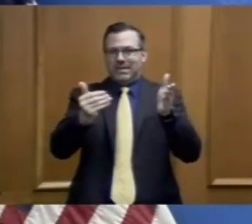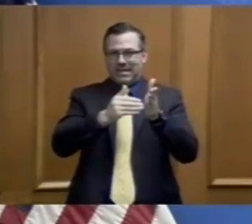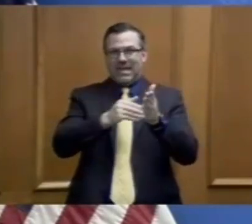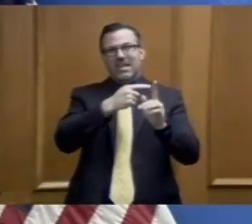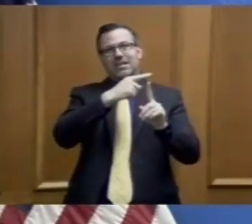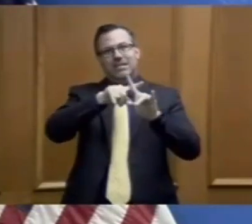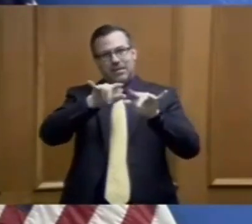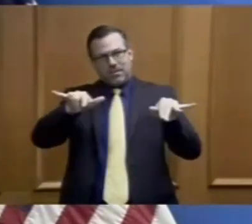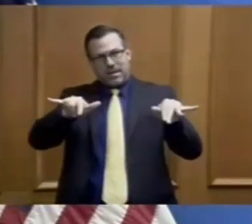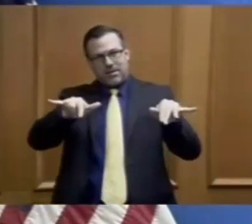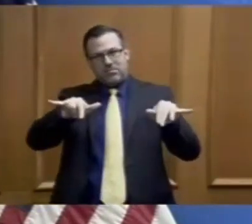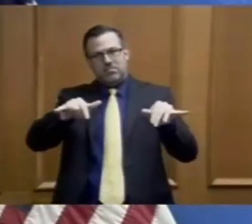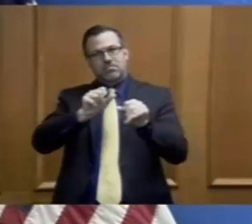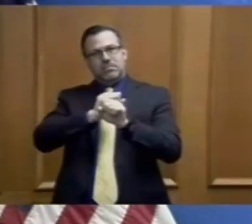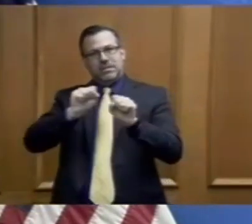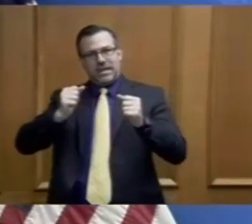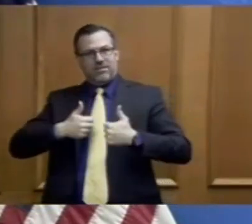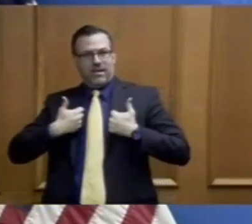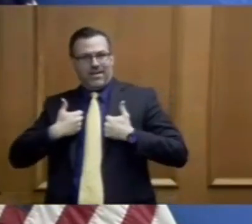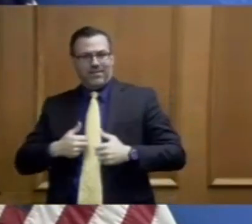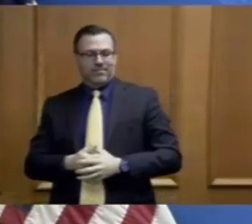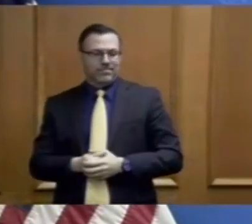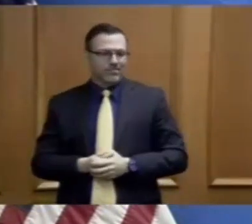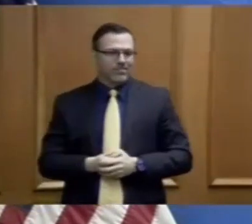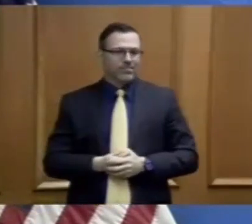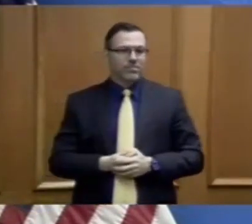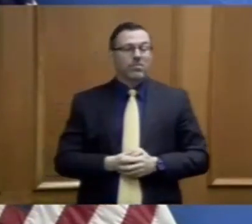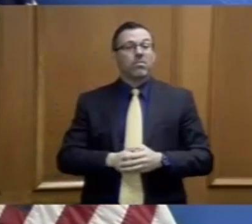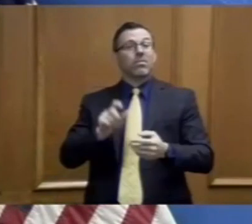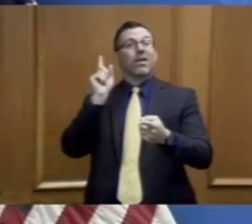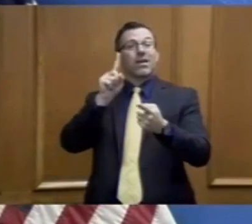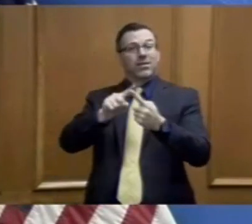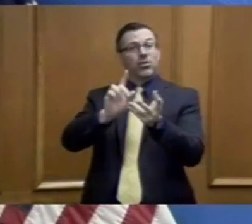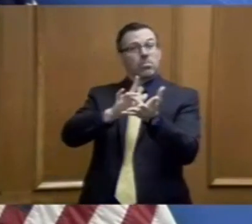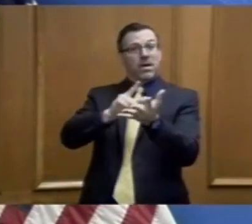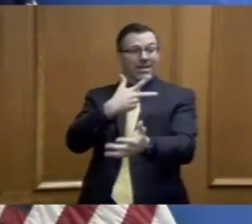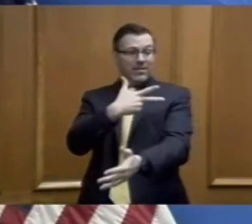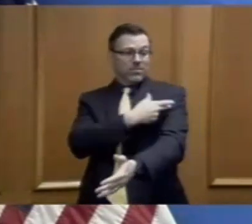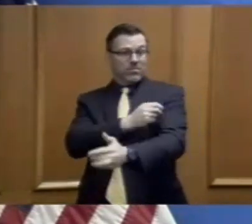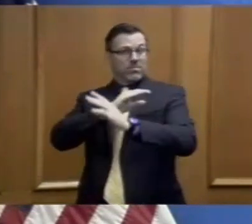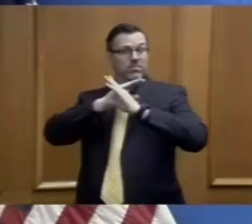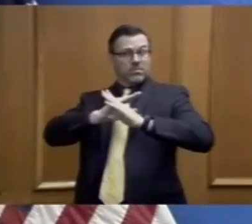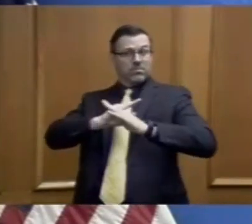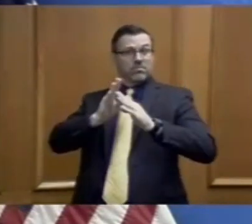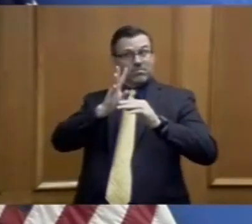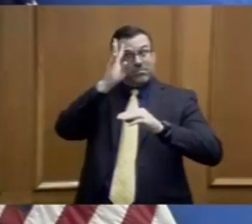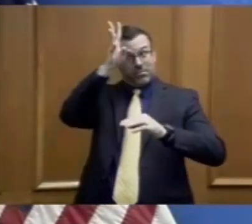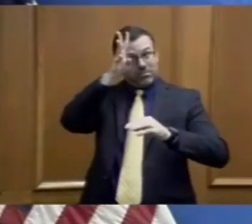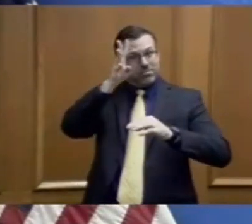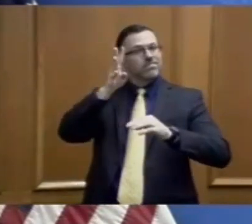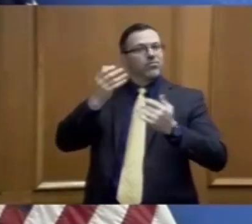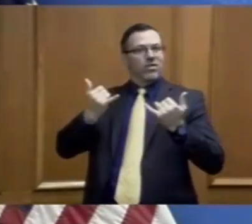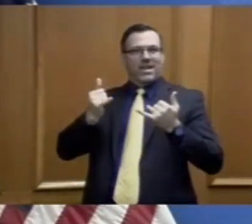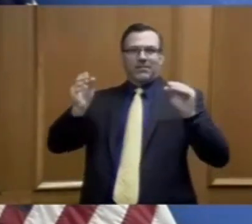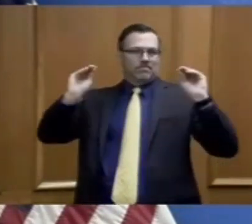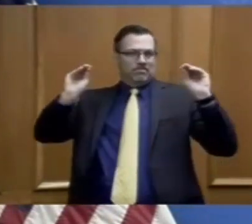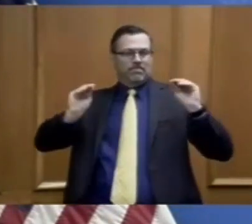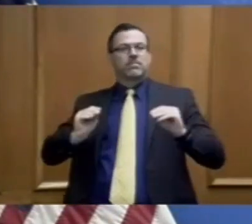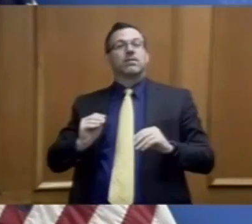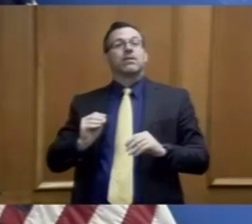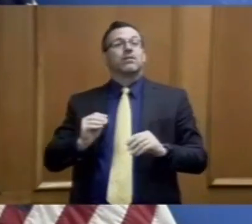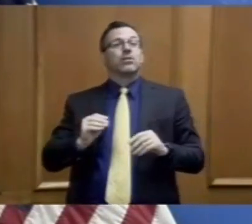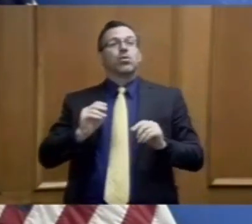lives. Until we have a vaccine, it is imperative that we all work together, each other, even in small actions